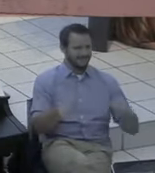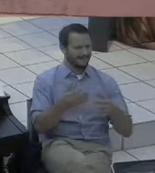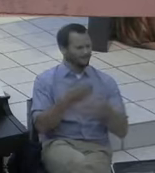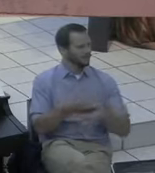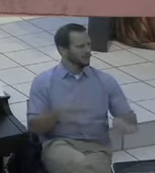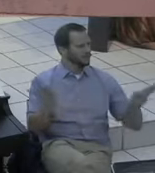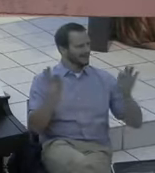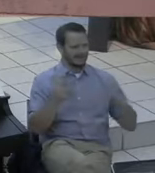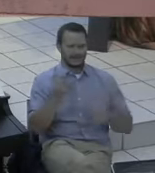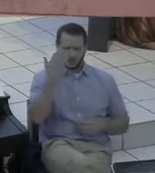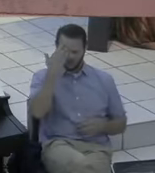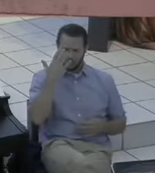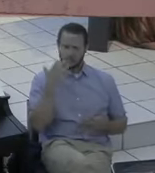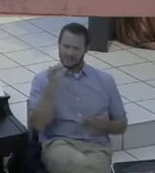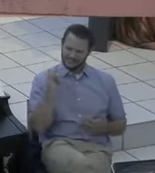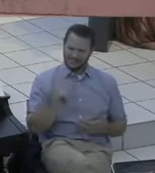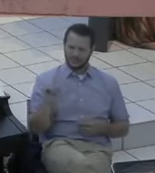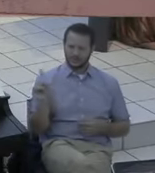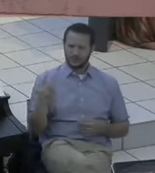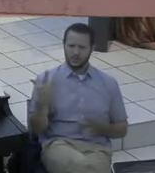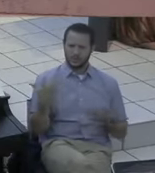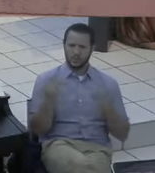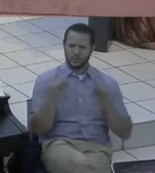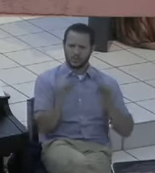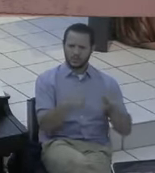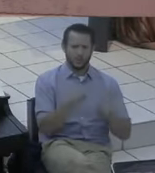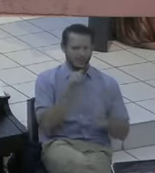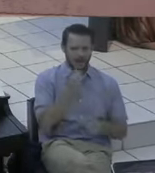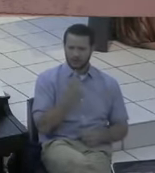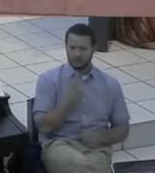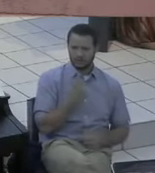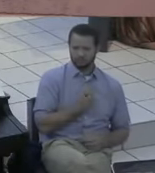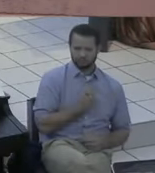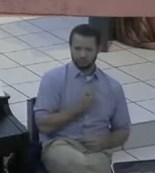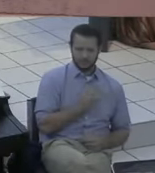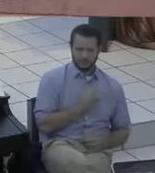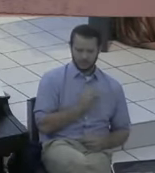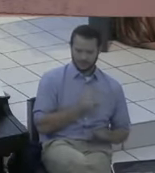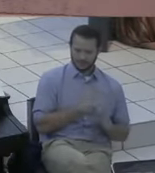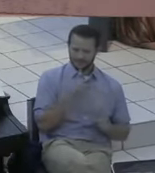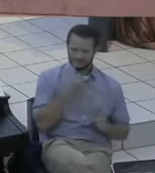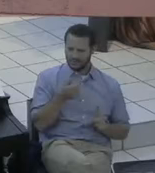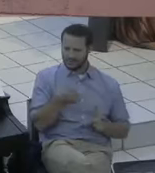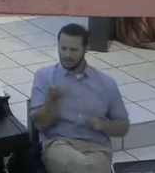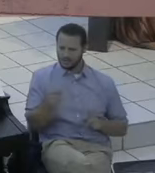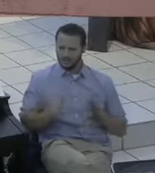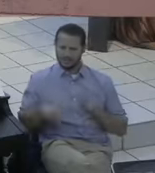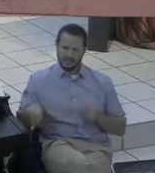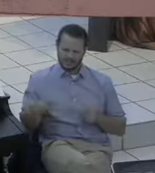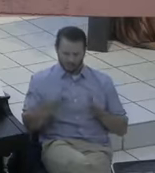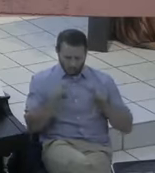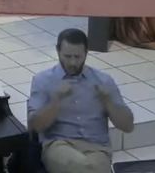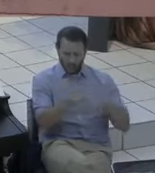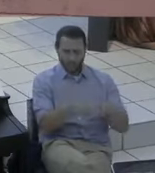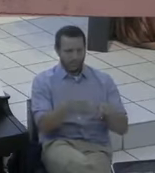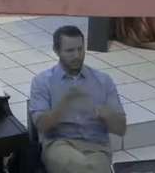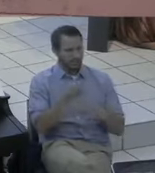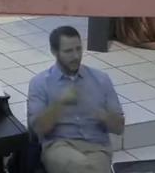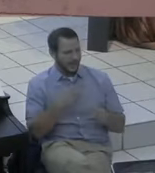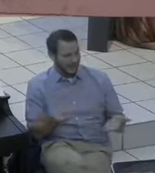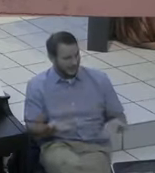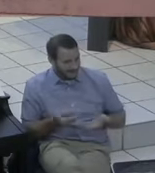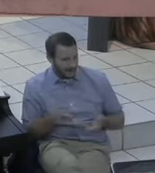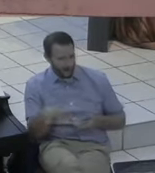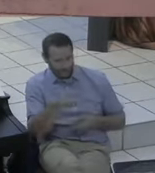that was where he wanted to go, not just for himself, but for others. So today's invitation is to go climb a mountain